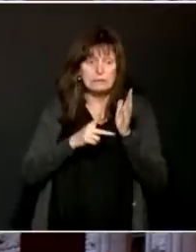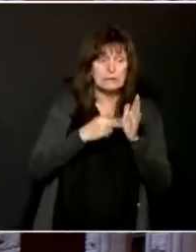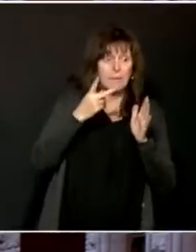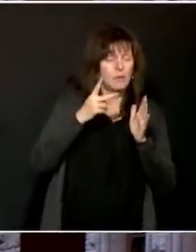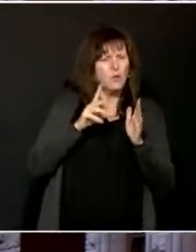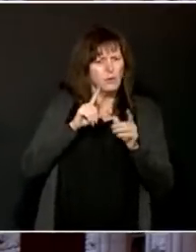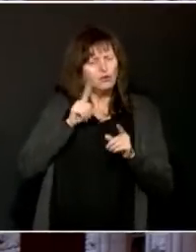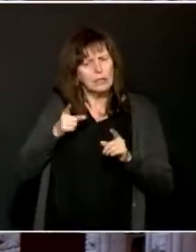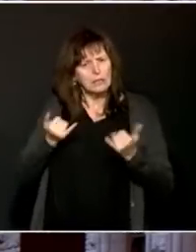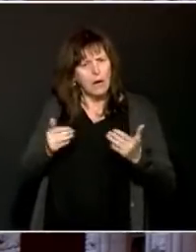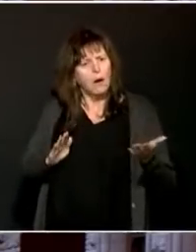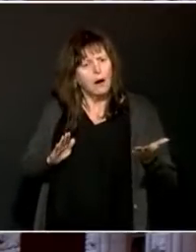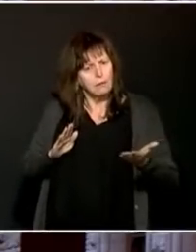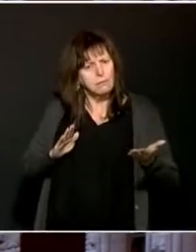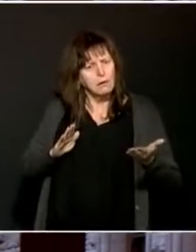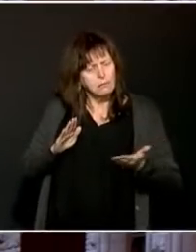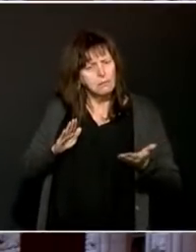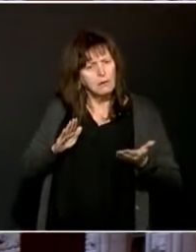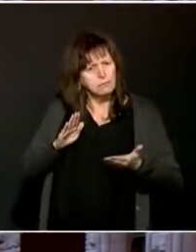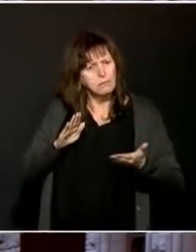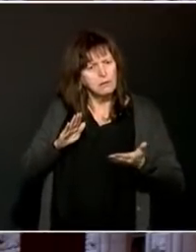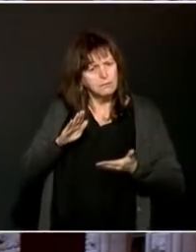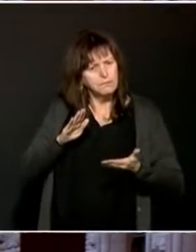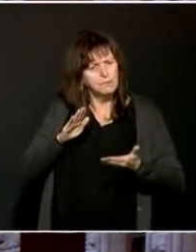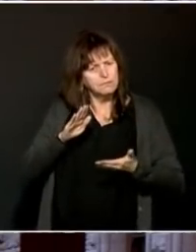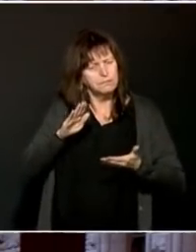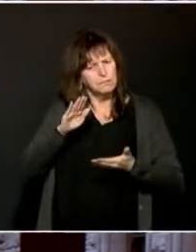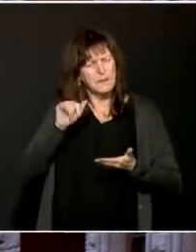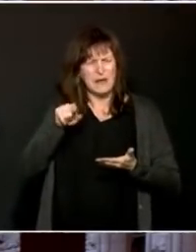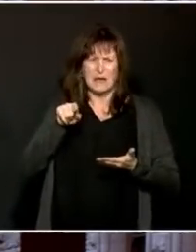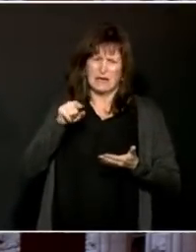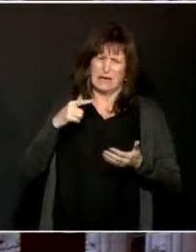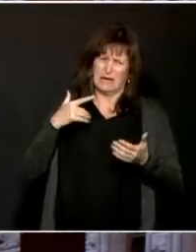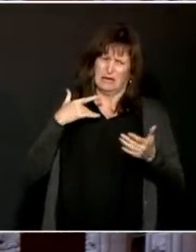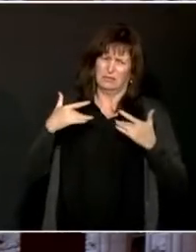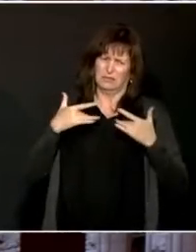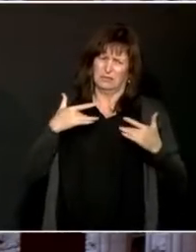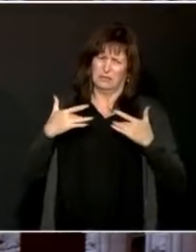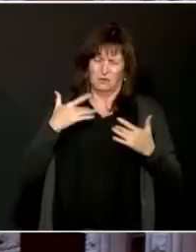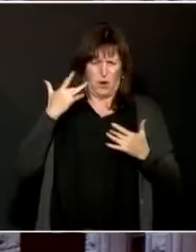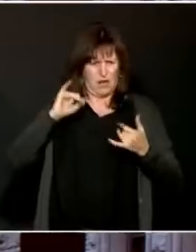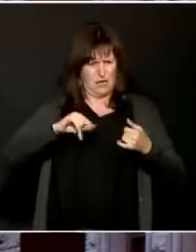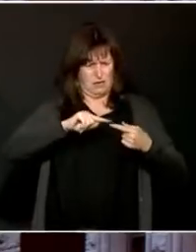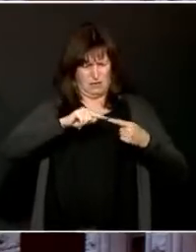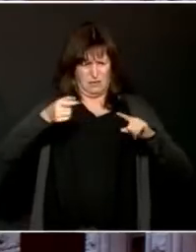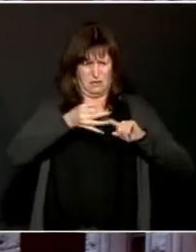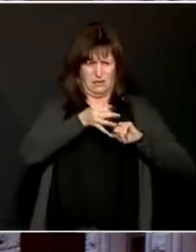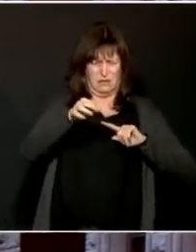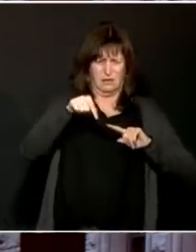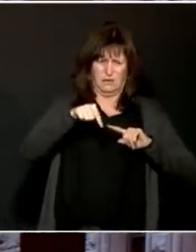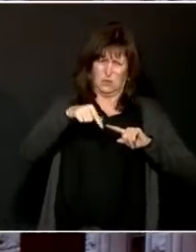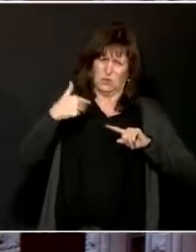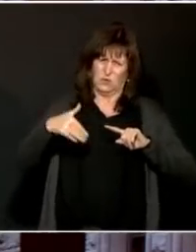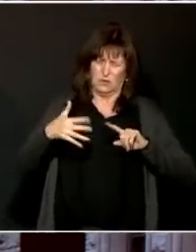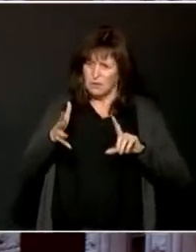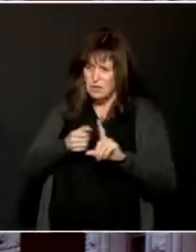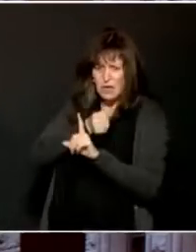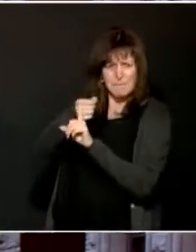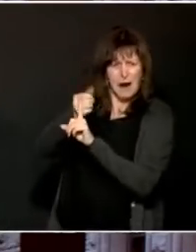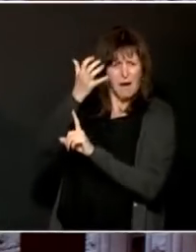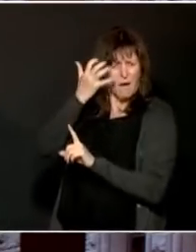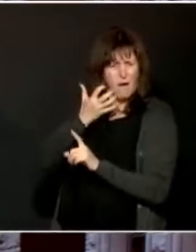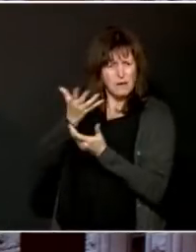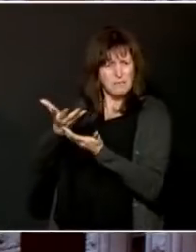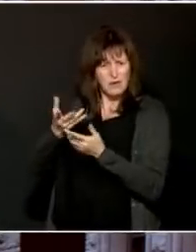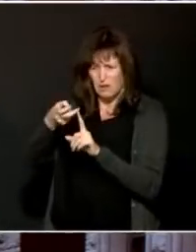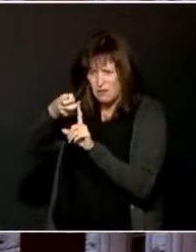with our variants of concern, and we're now starting to see impacts on our hospital rates. Our ICU admissions are up again. Our hospital admissions